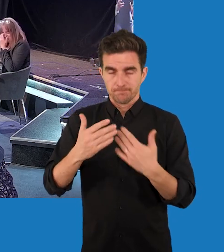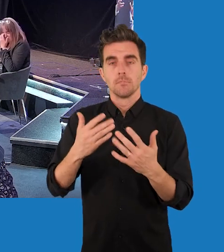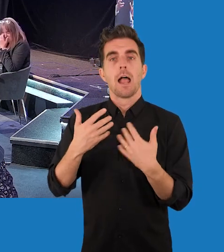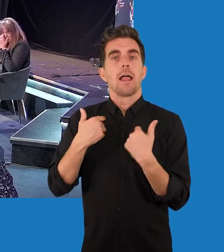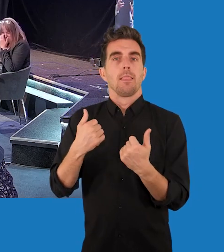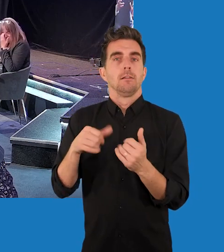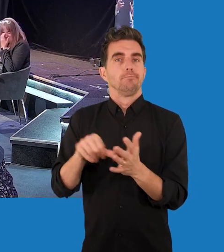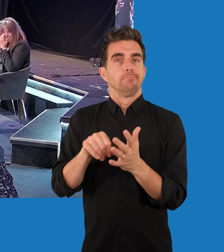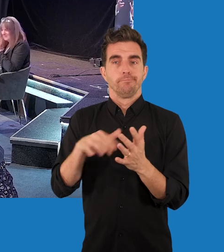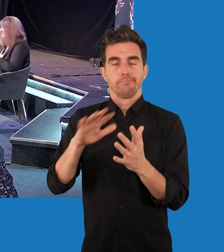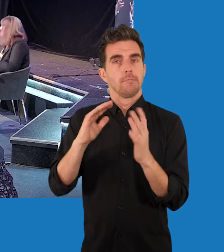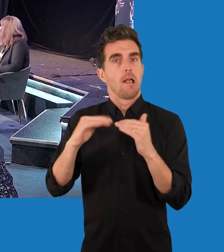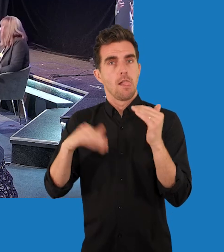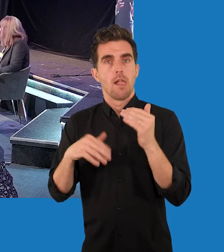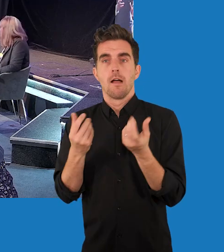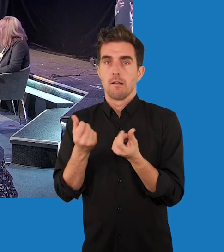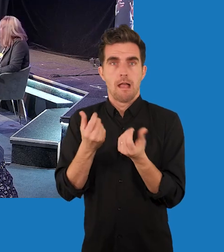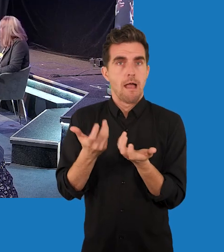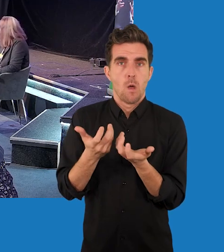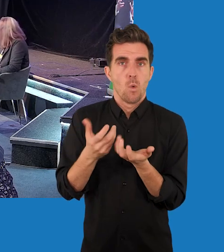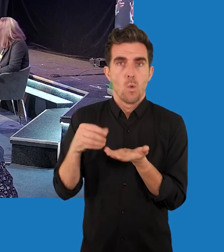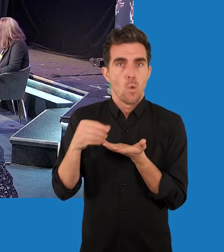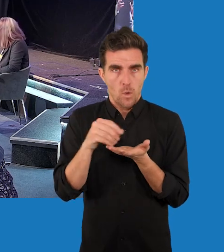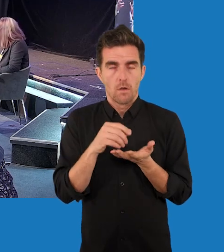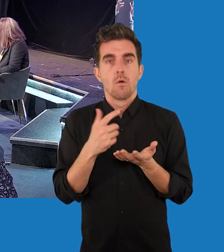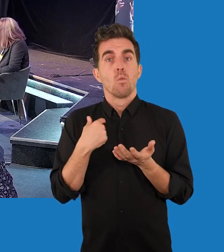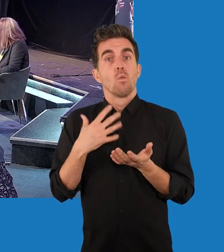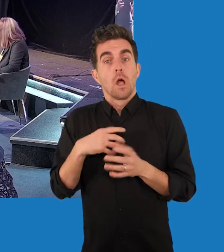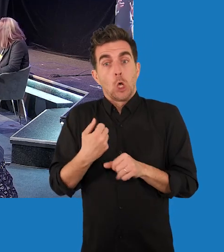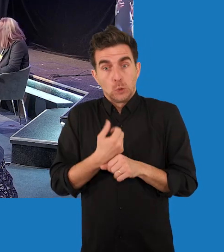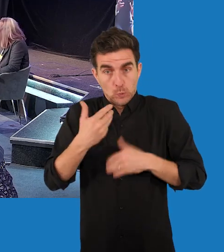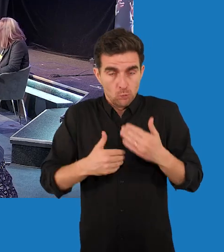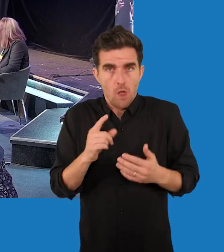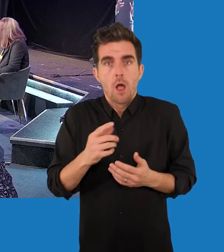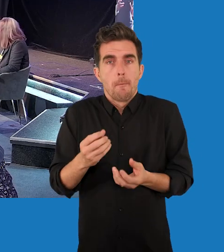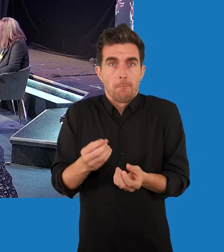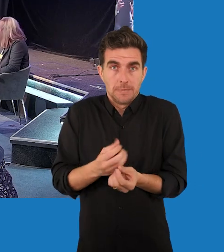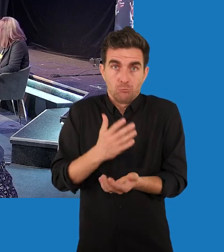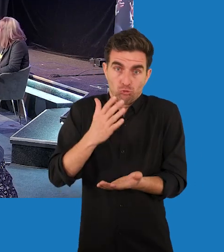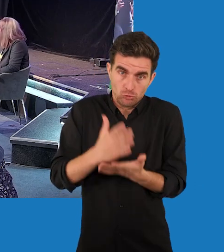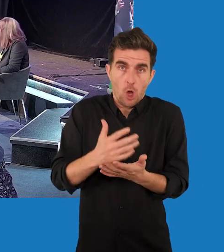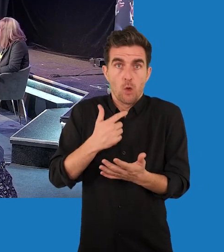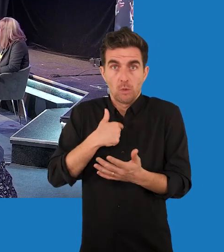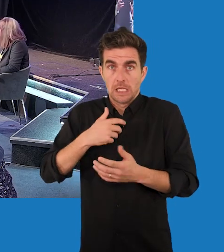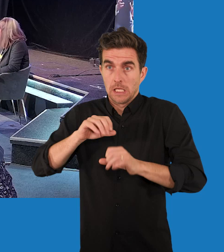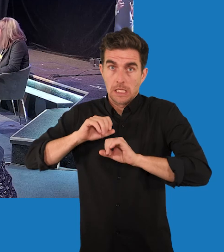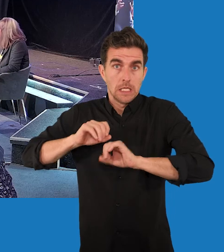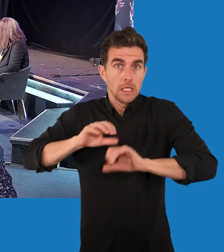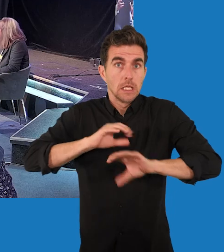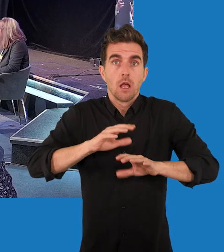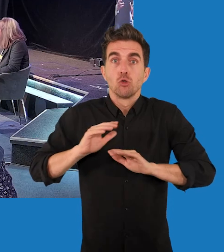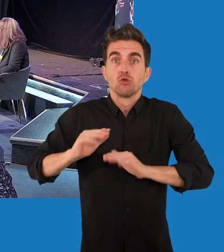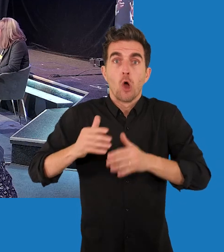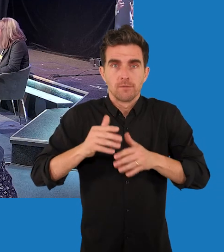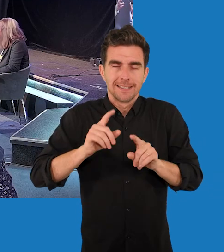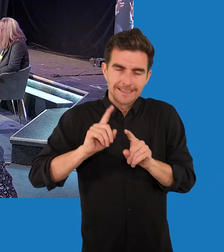and addressing the health inequalities. And financial challenges aside, what we want to do is we want to make sure that we